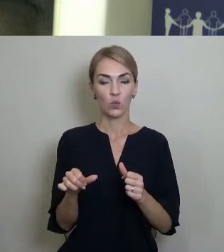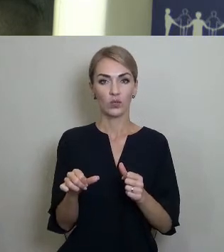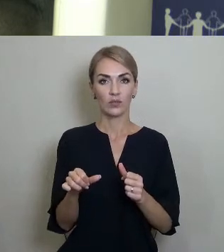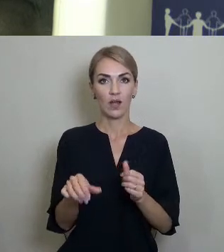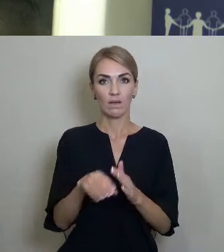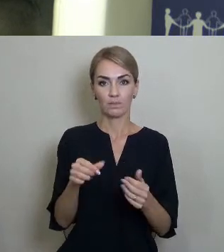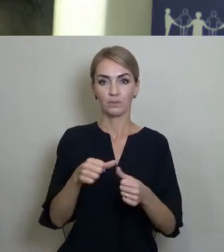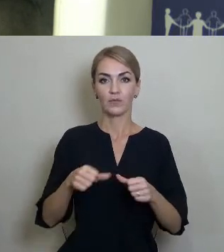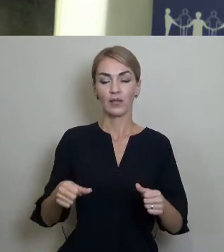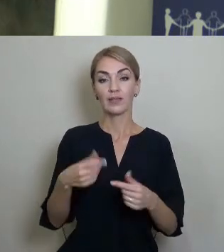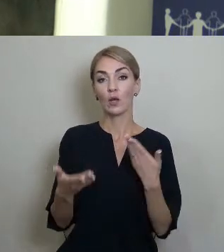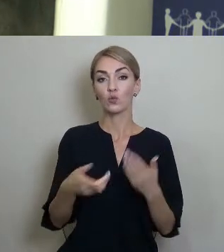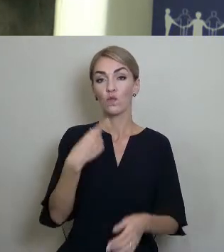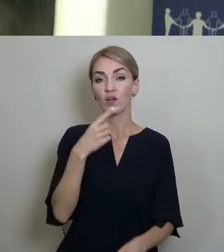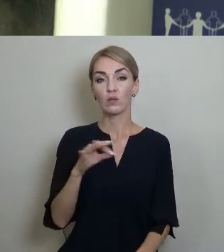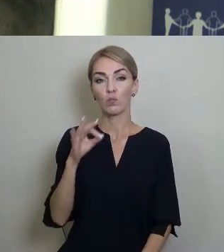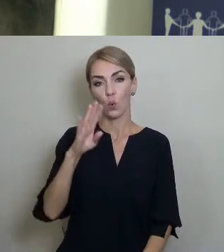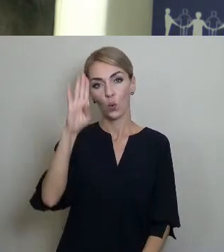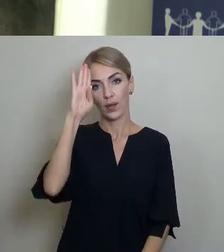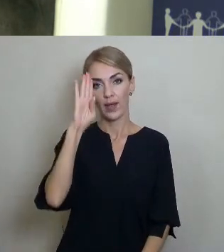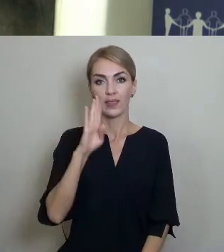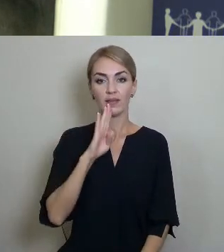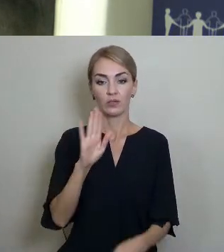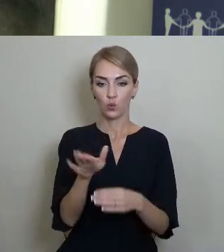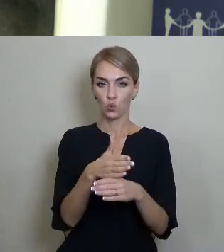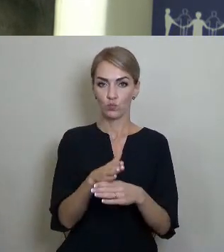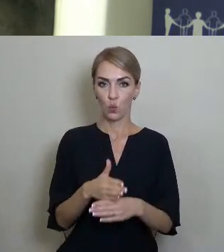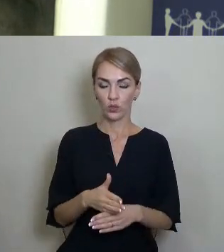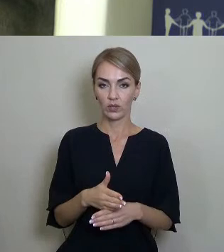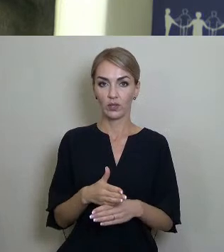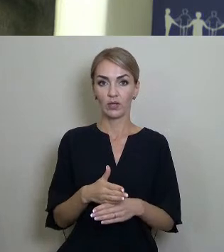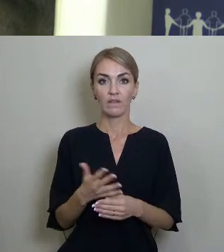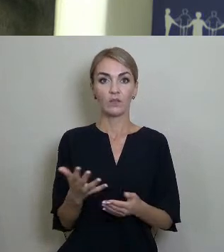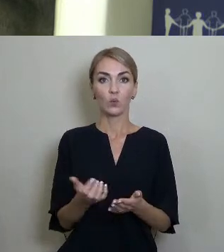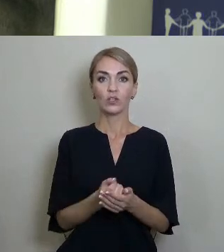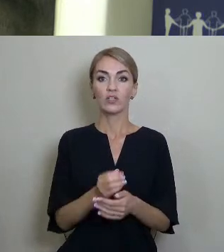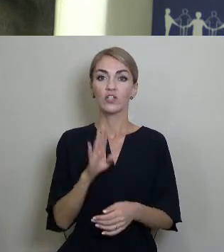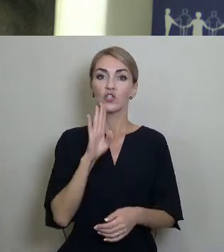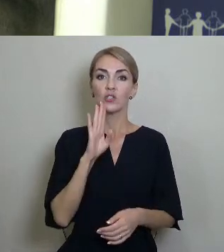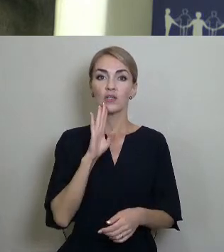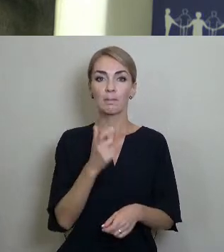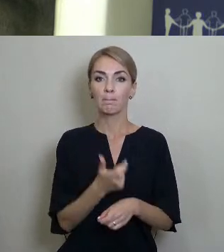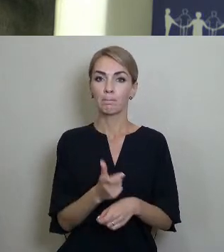tabulating of the votes, especially at the precinct commissions, especially we are talking about the gender